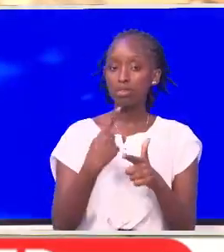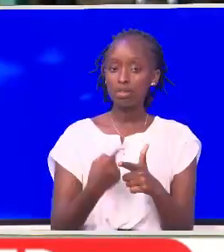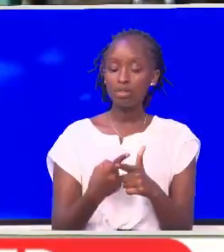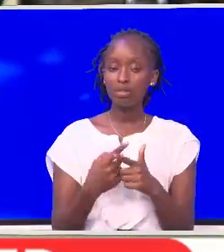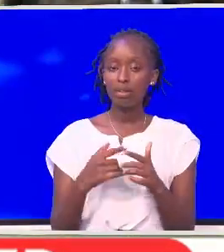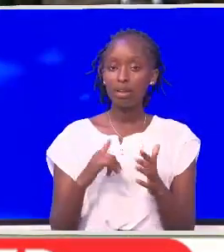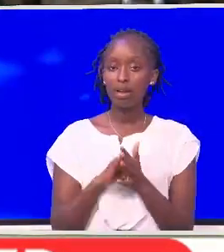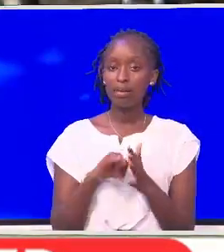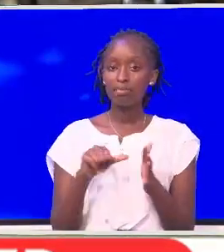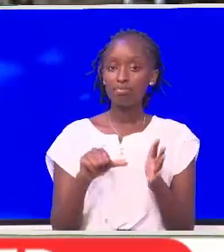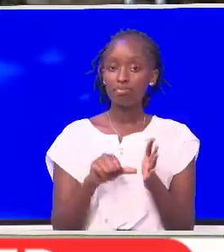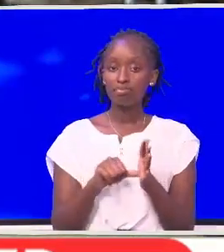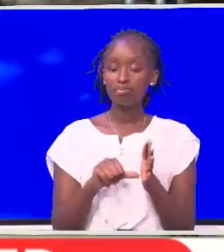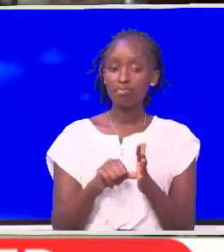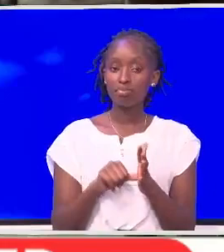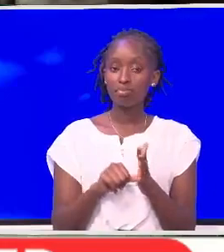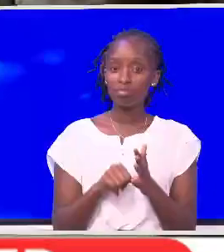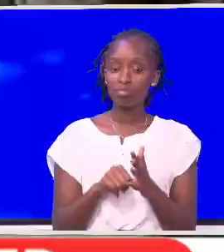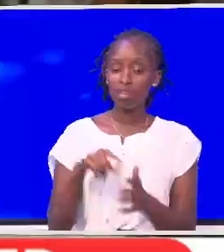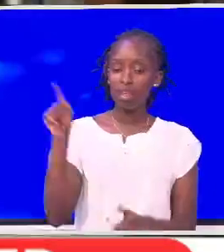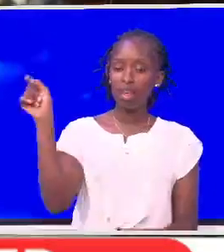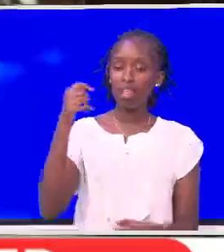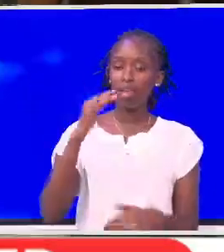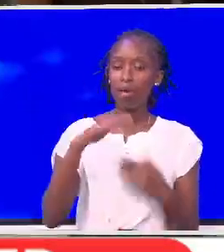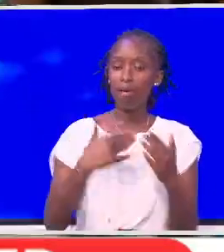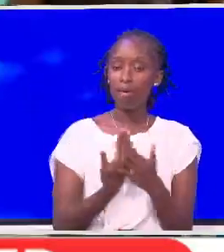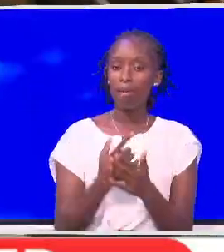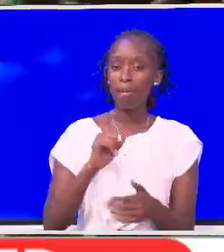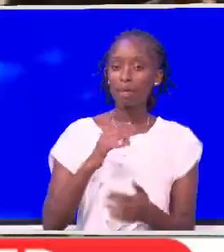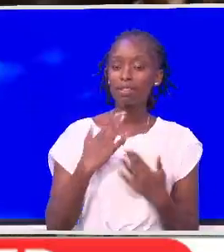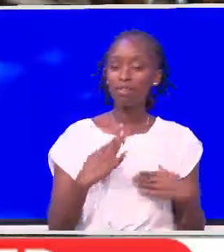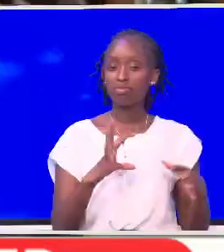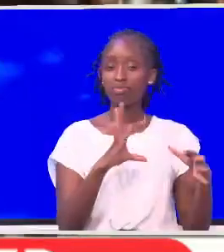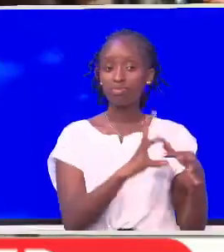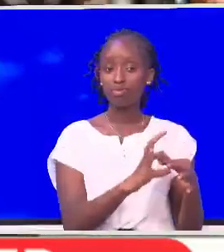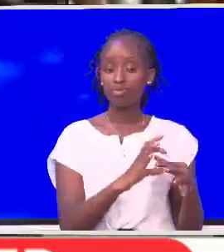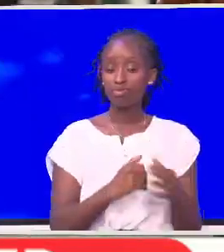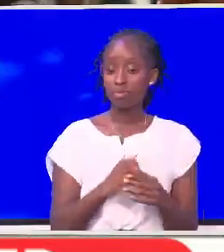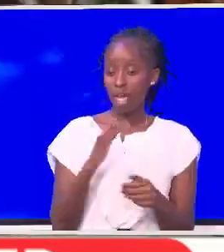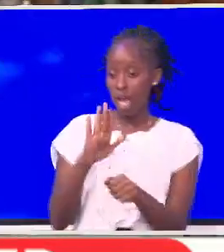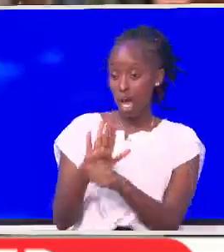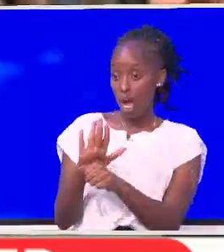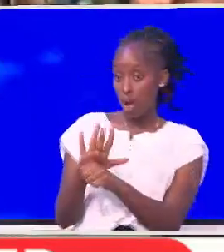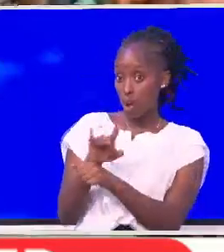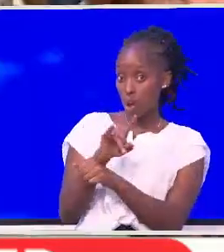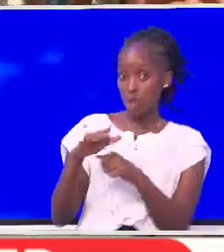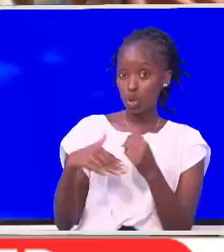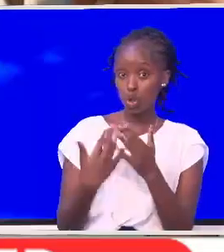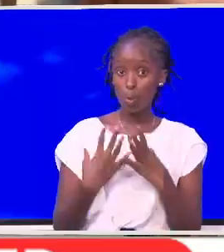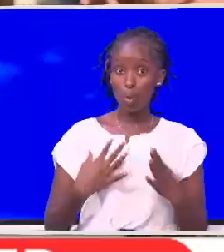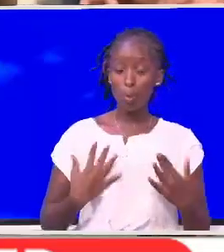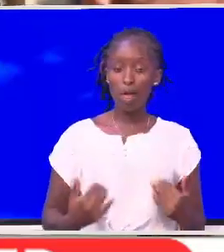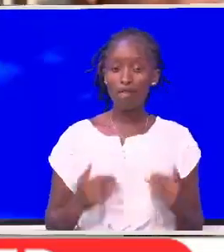tu. For the majority of Kenyans not formally employed, they have turned their focus to look for any